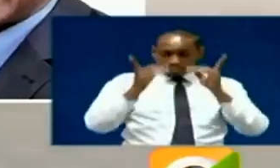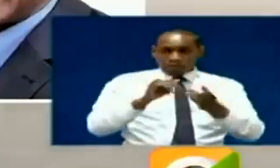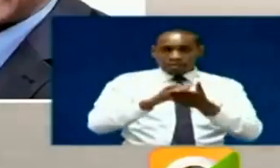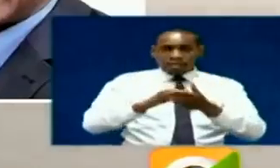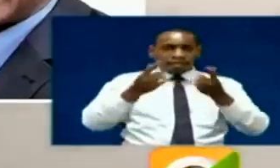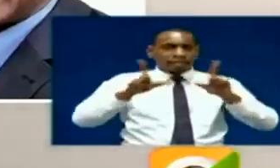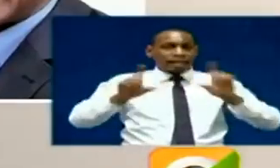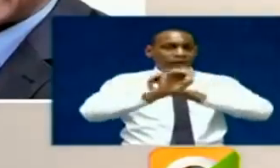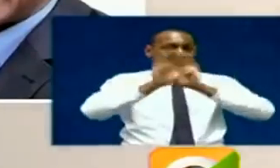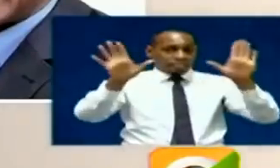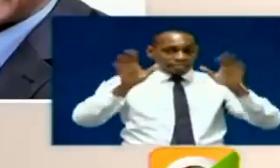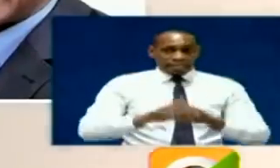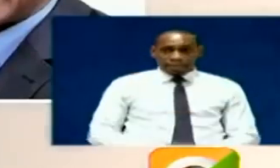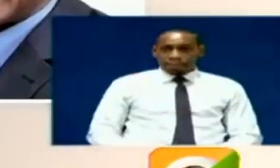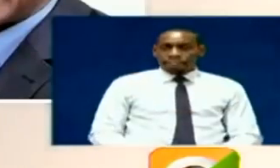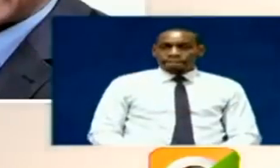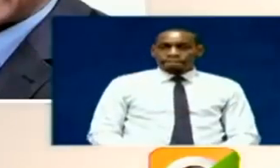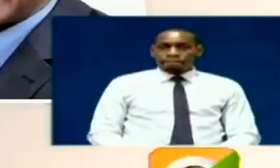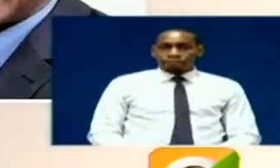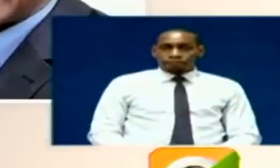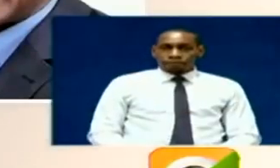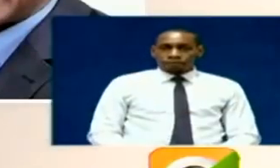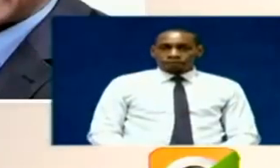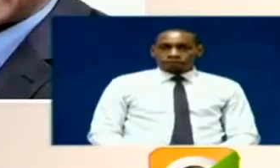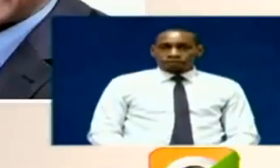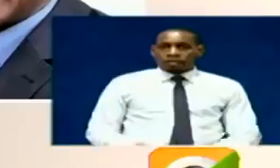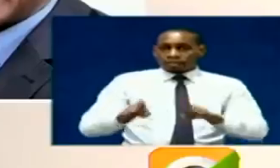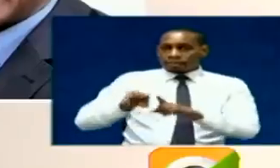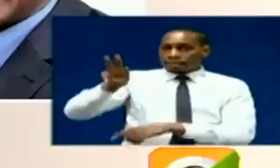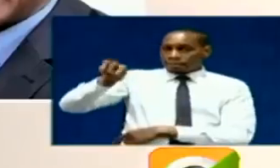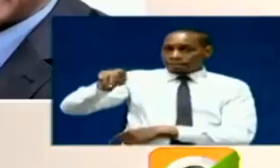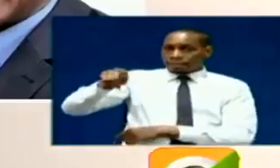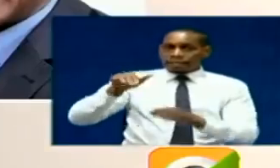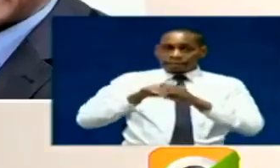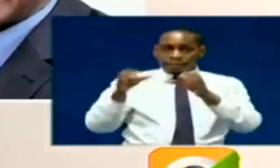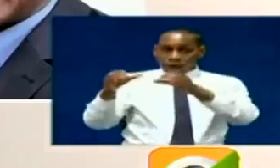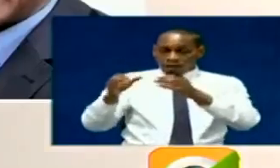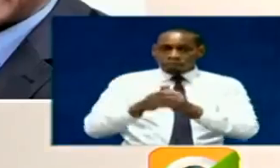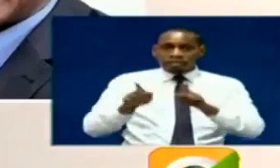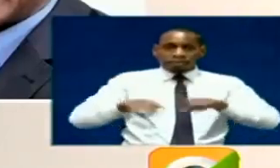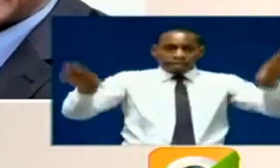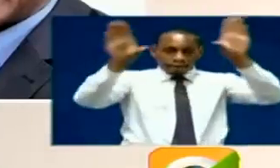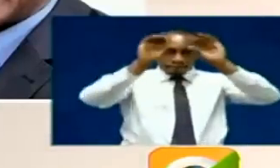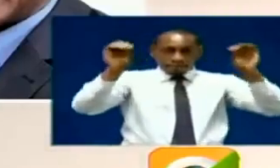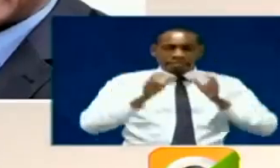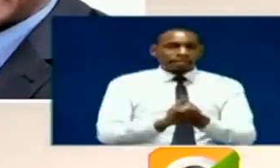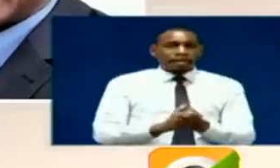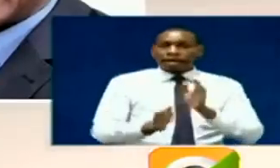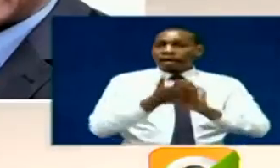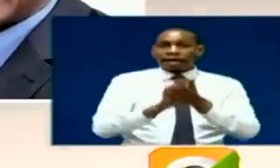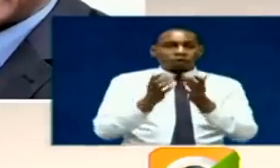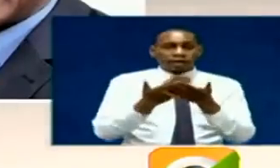language. So an MP is a member of the public, just like the president is. So there is nothing